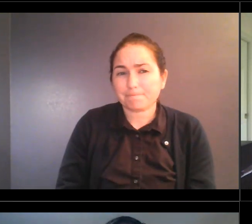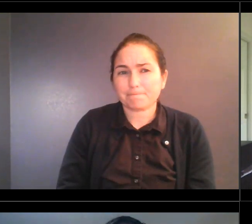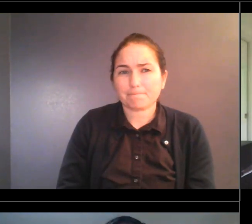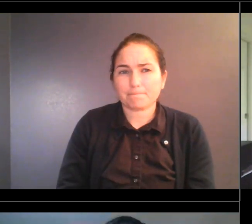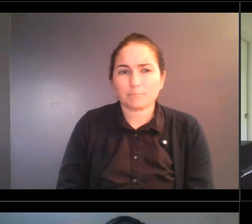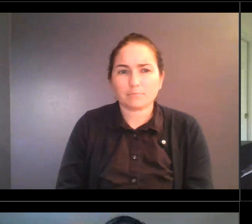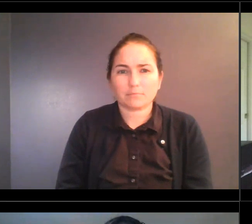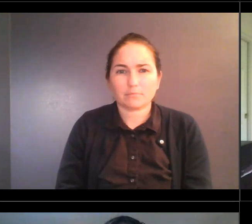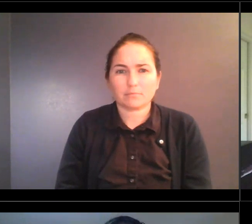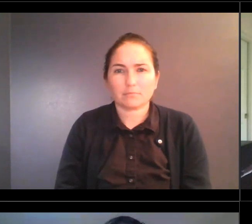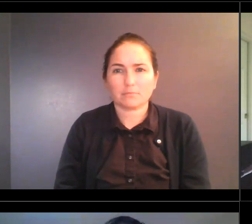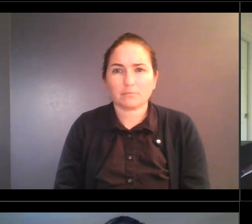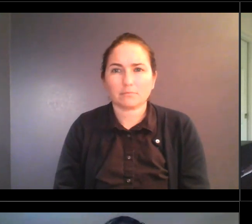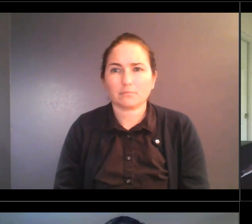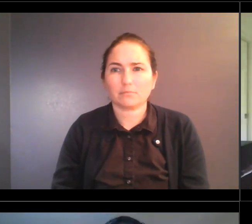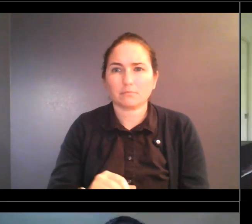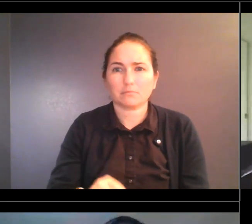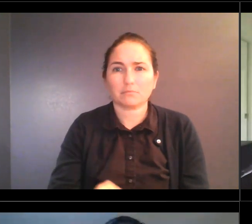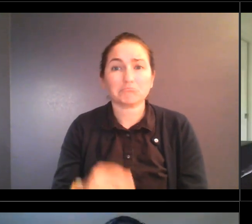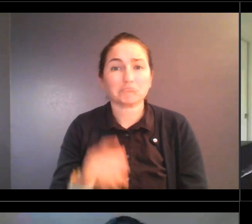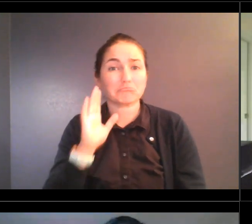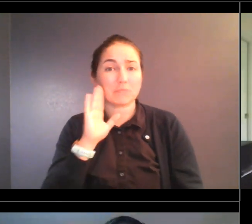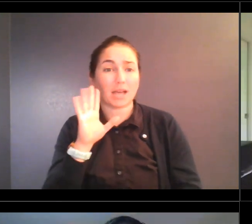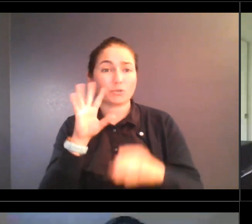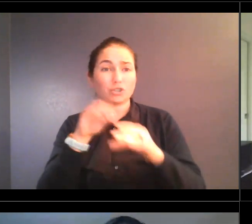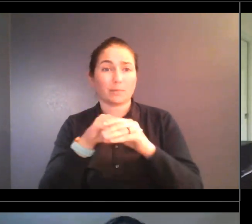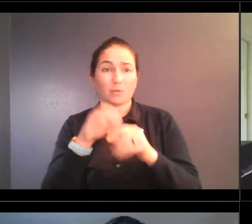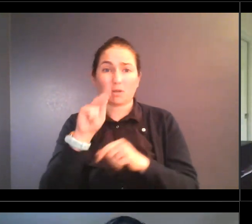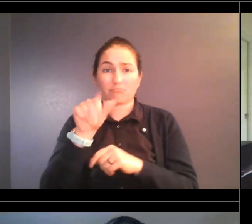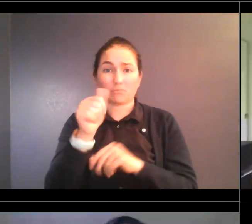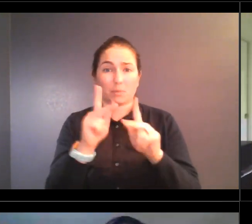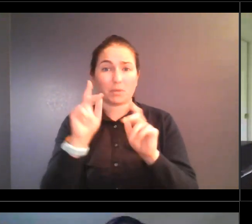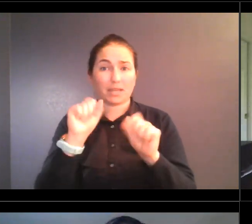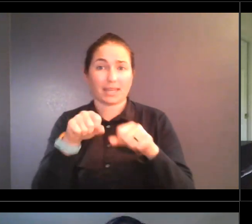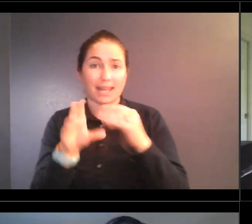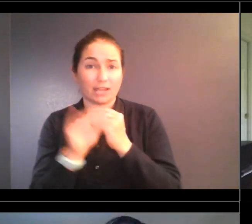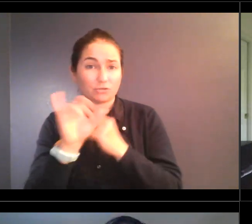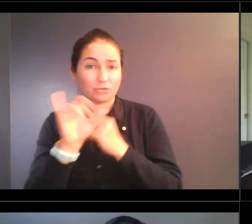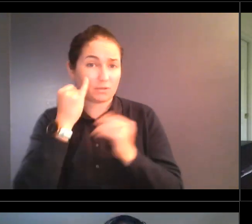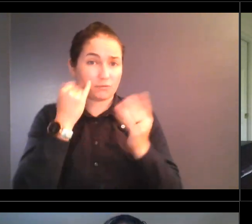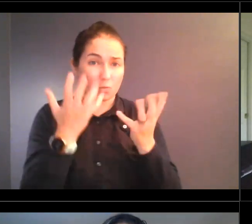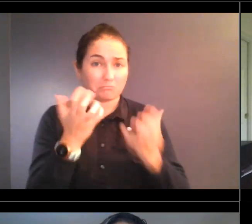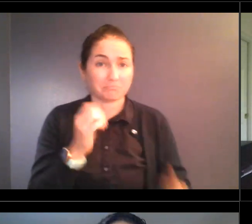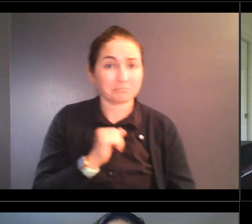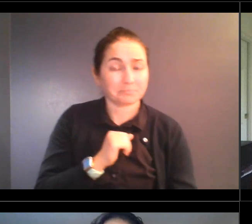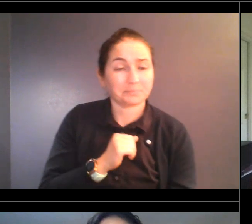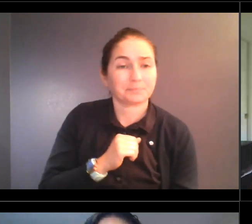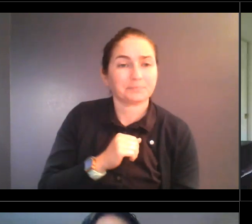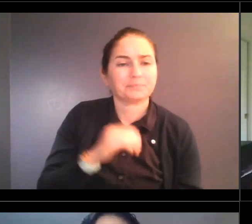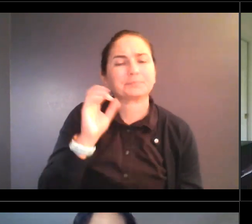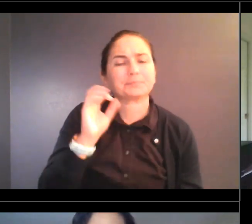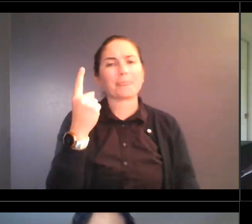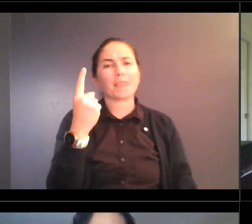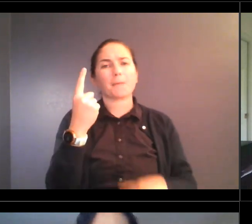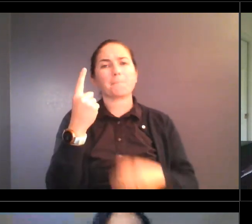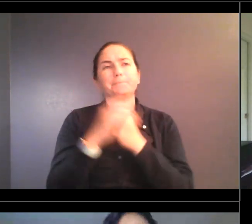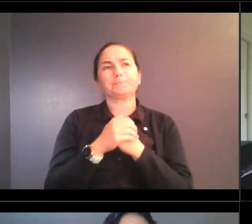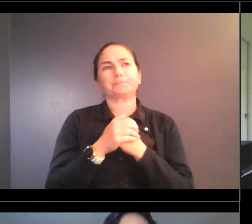So I'll jump in real quick, and then anyone else can obviously jump in as well. One way to